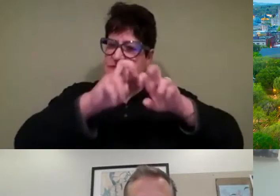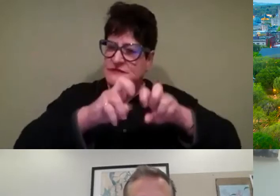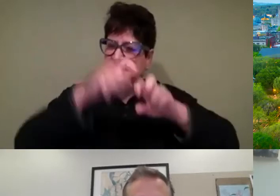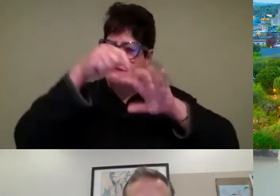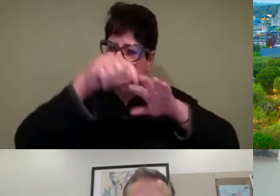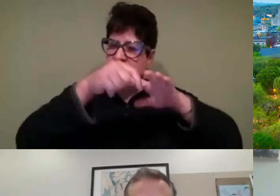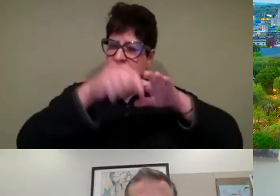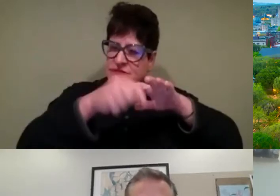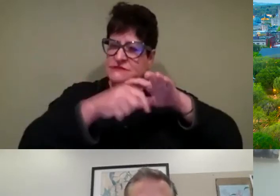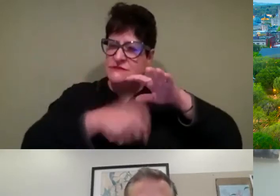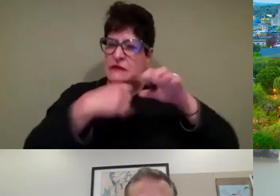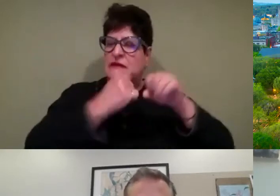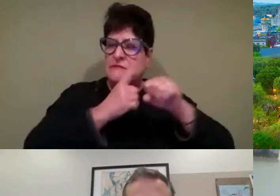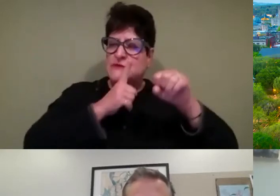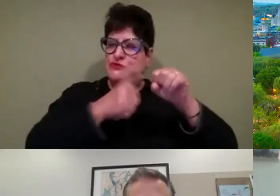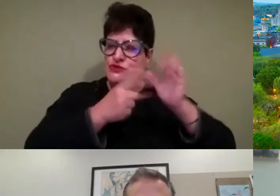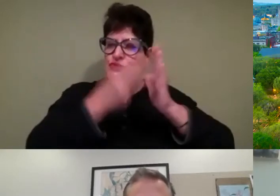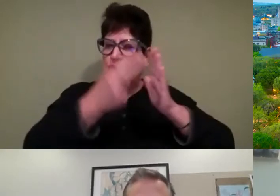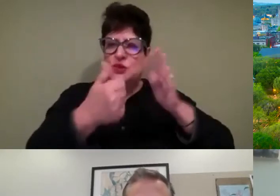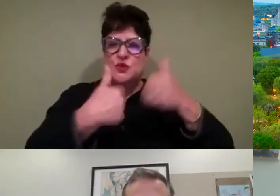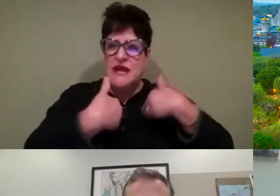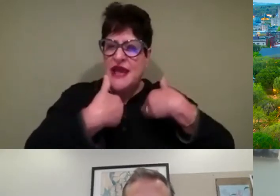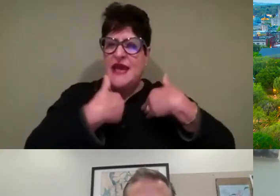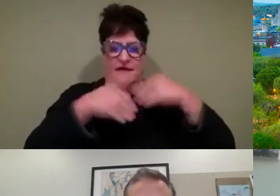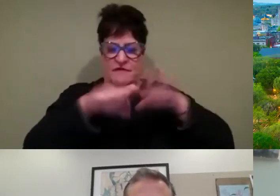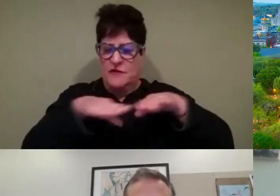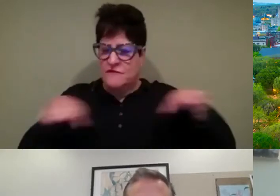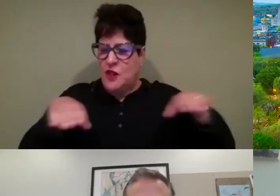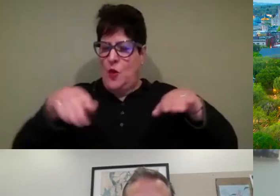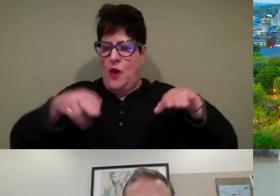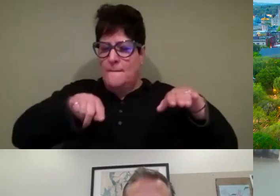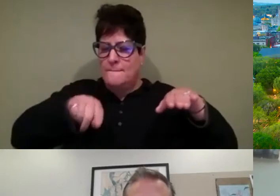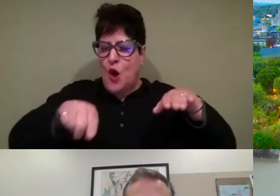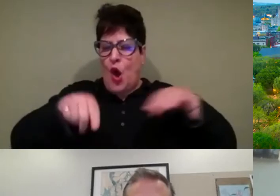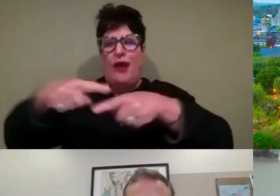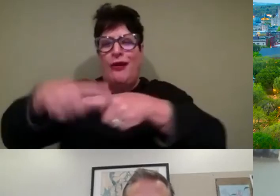everything from, the signage, floor signage, one-way markers,